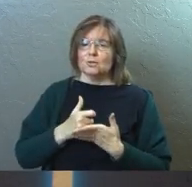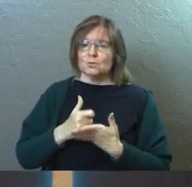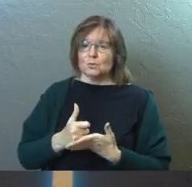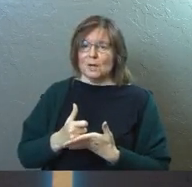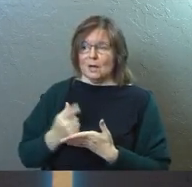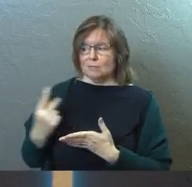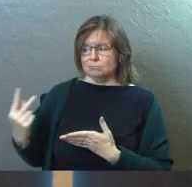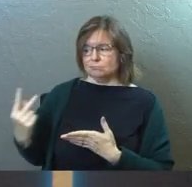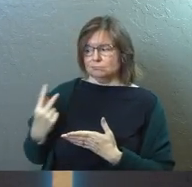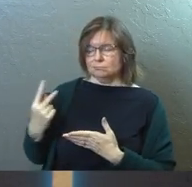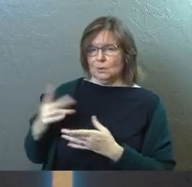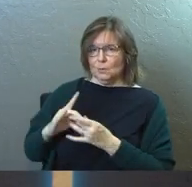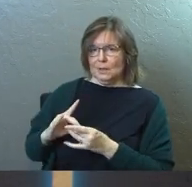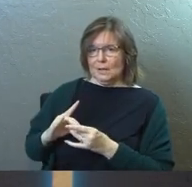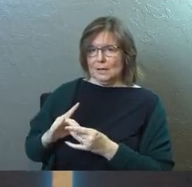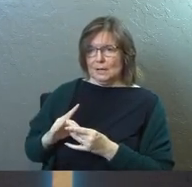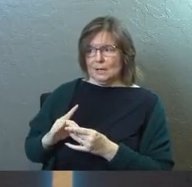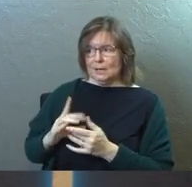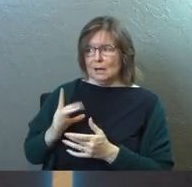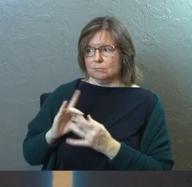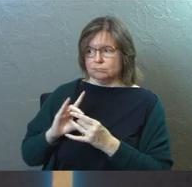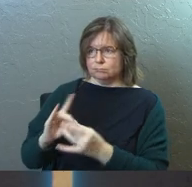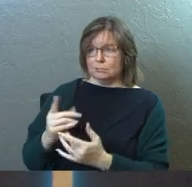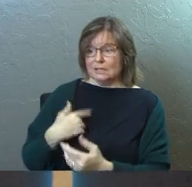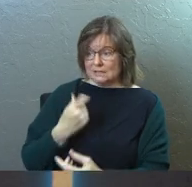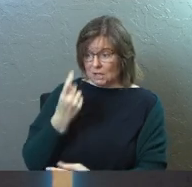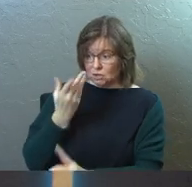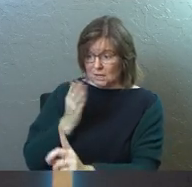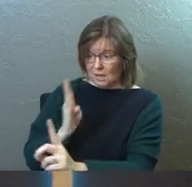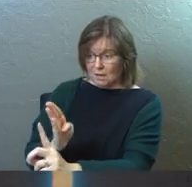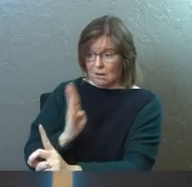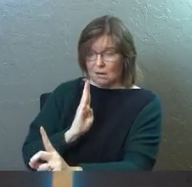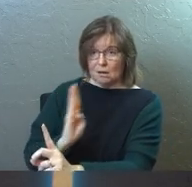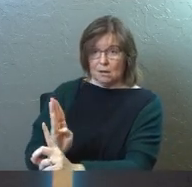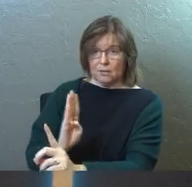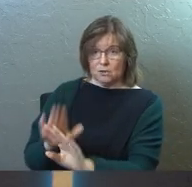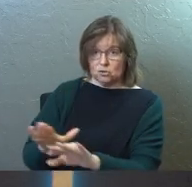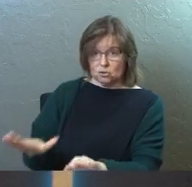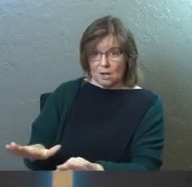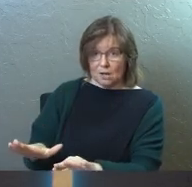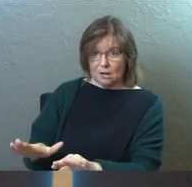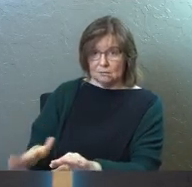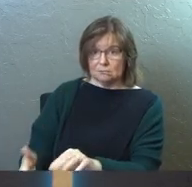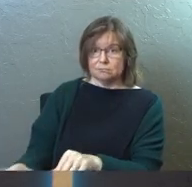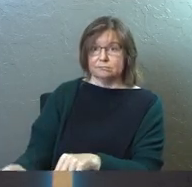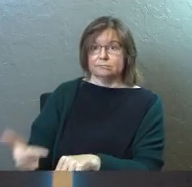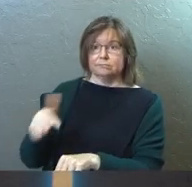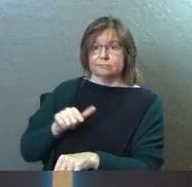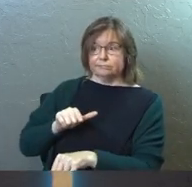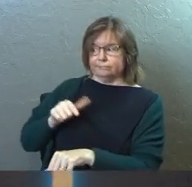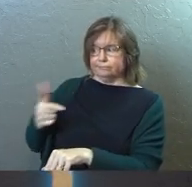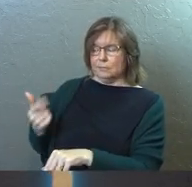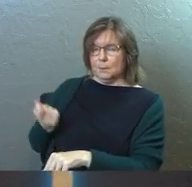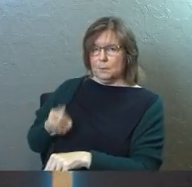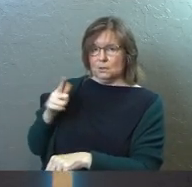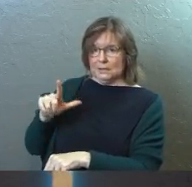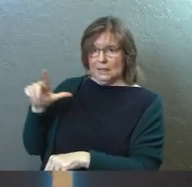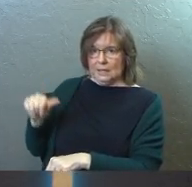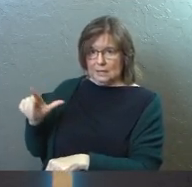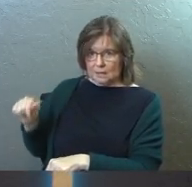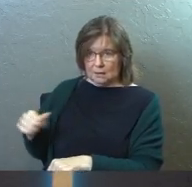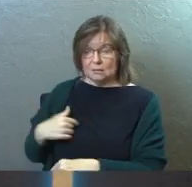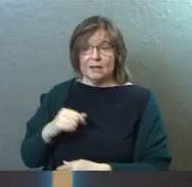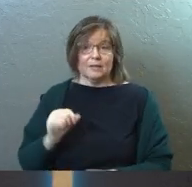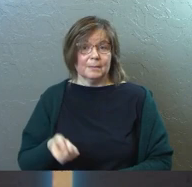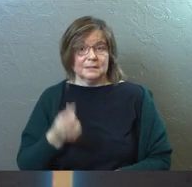help our relationship. Because as I understand this child, I'm understanding Linda. If that makes sense